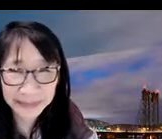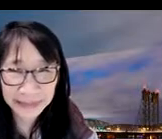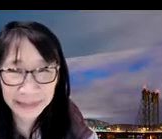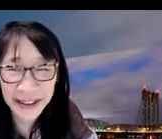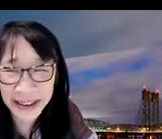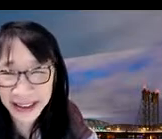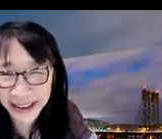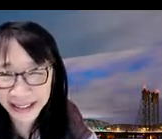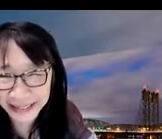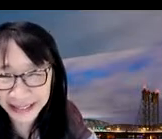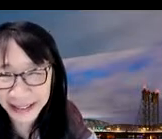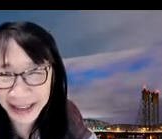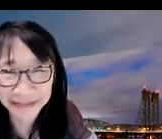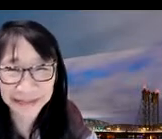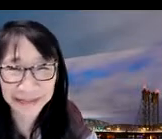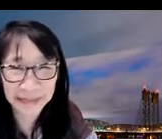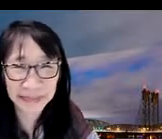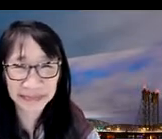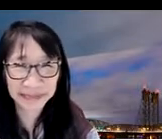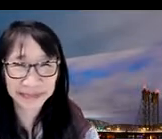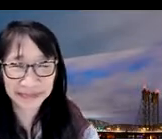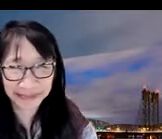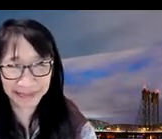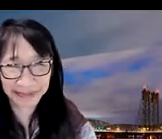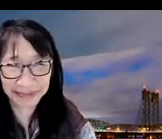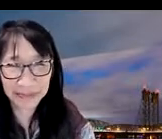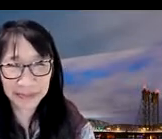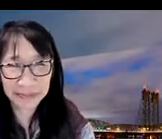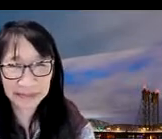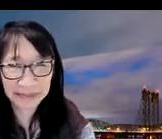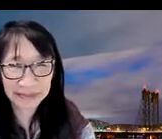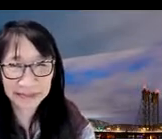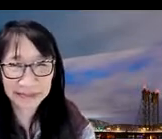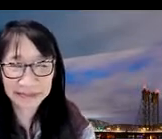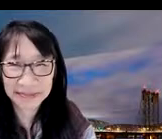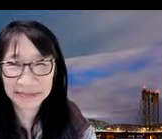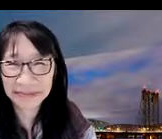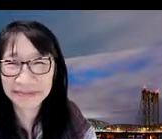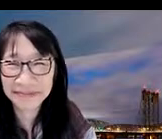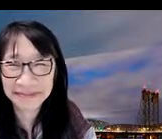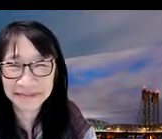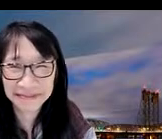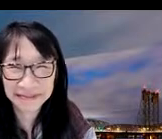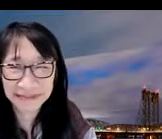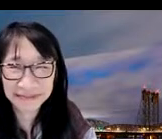There we go. Oh, there you are. Okay. Sorry about that. I haven't learned how to handle my computer yet.